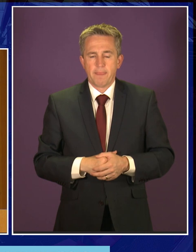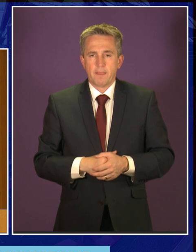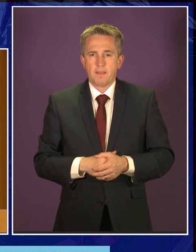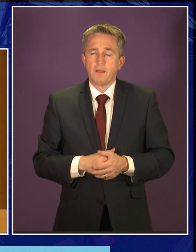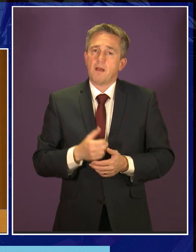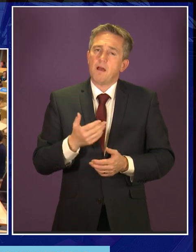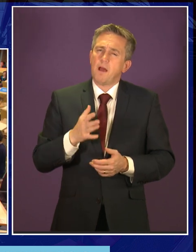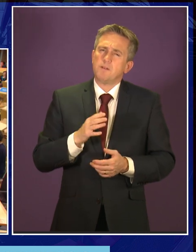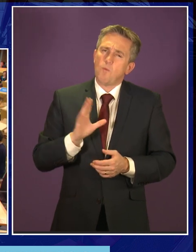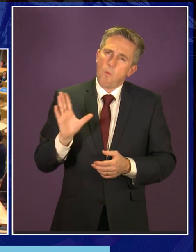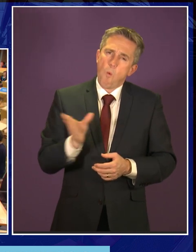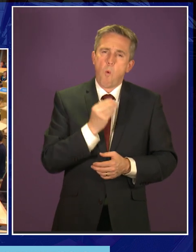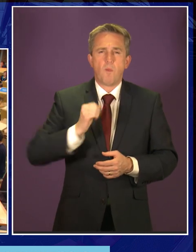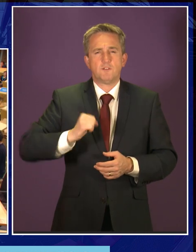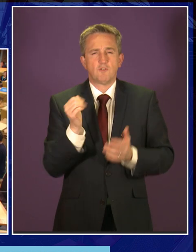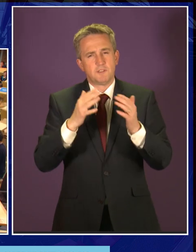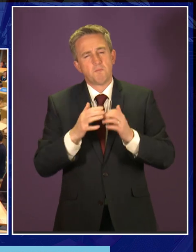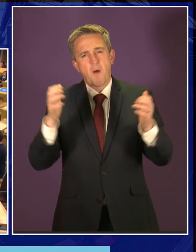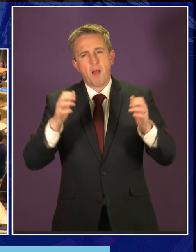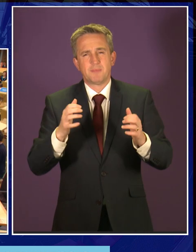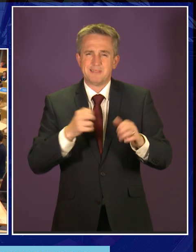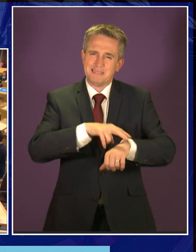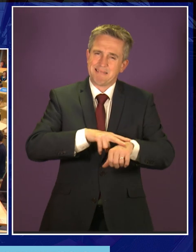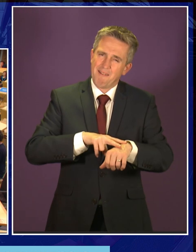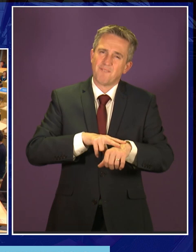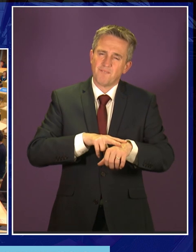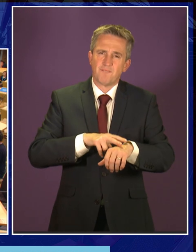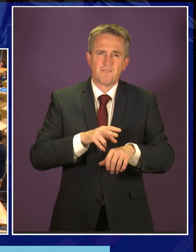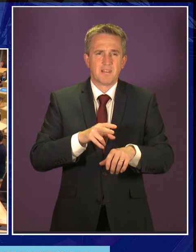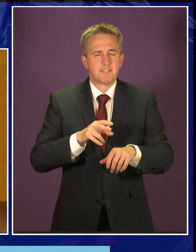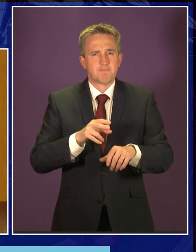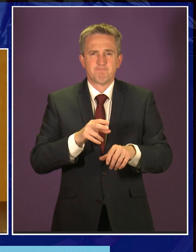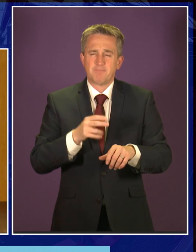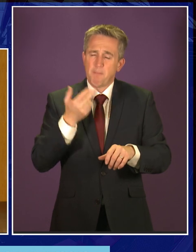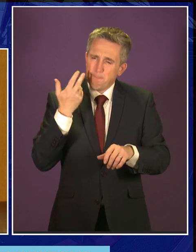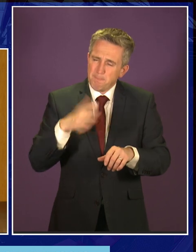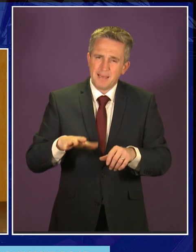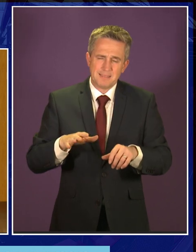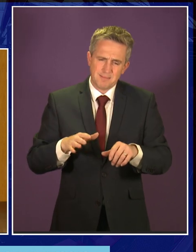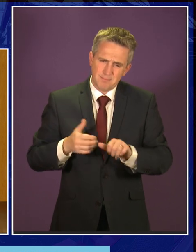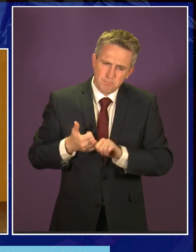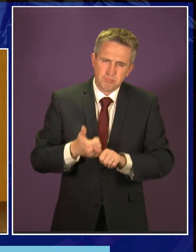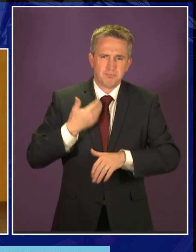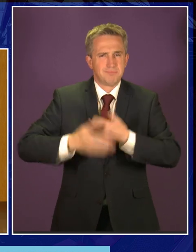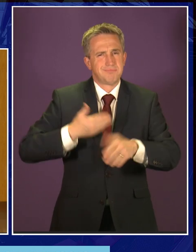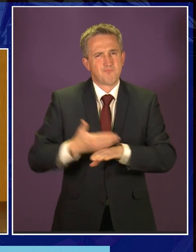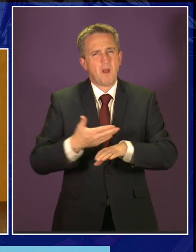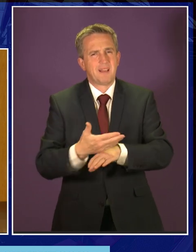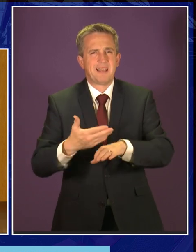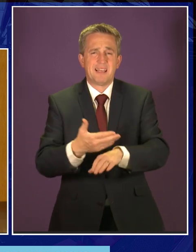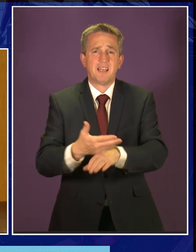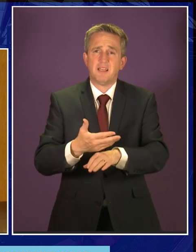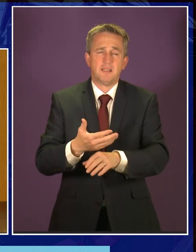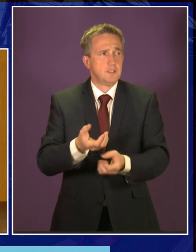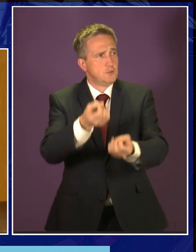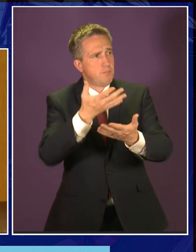And in fact, the whole team at the Scottish Parliament who have worked, I would say, ferociously behind the scenes to